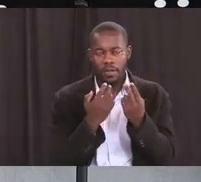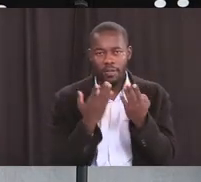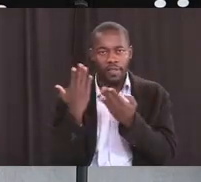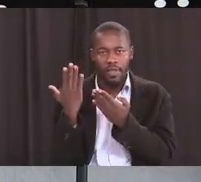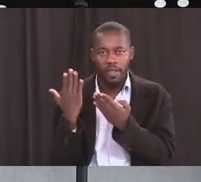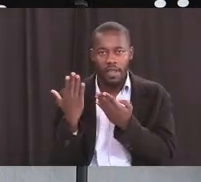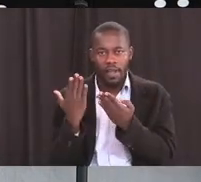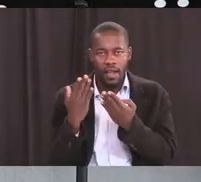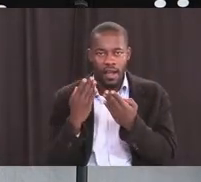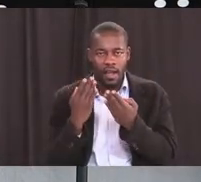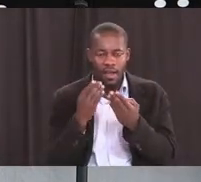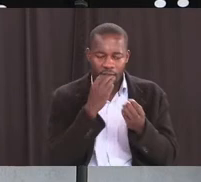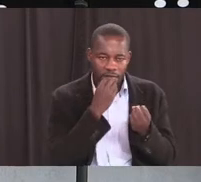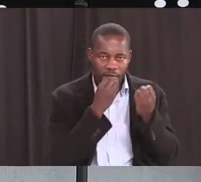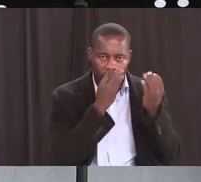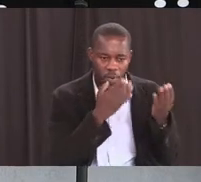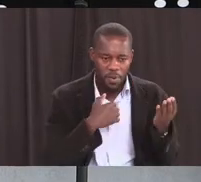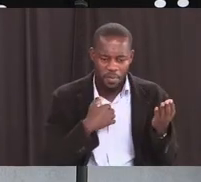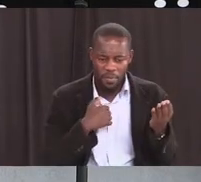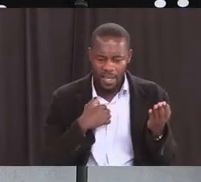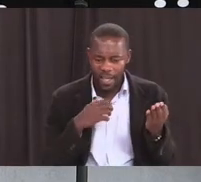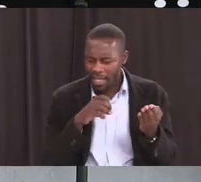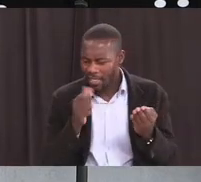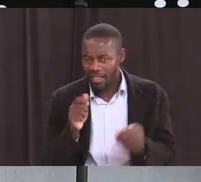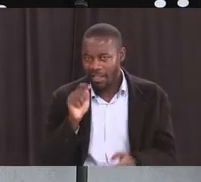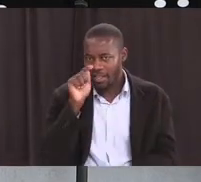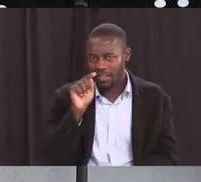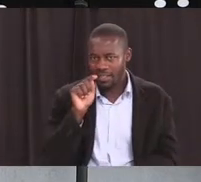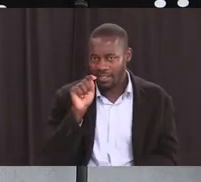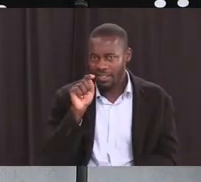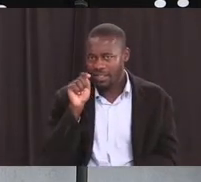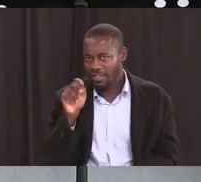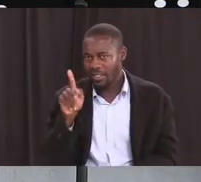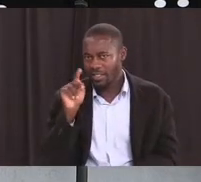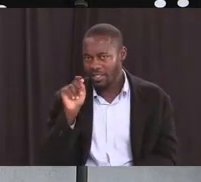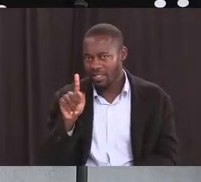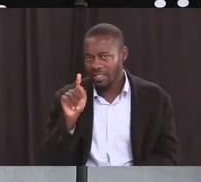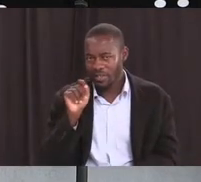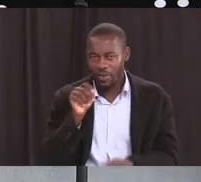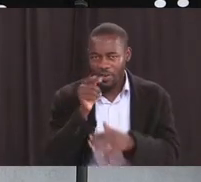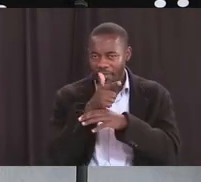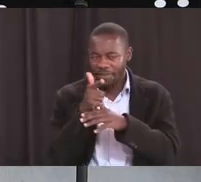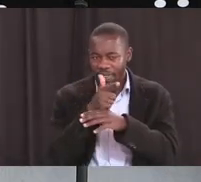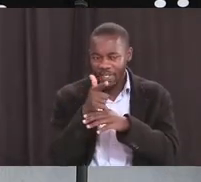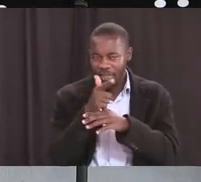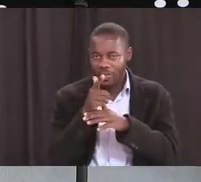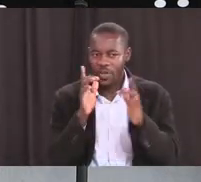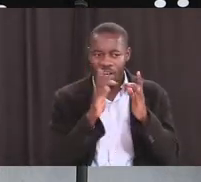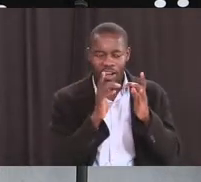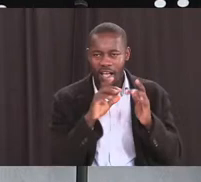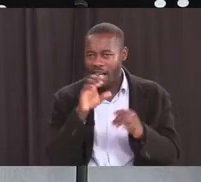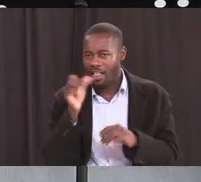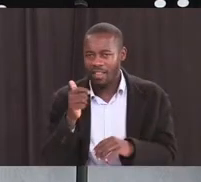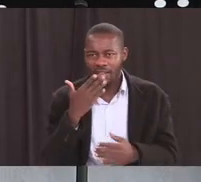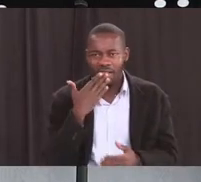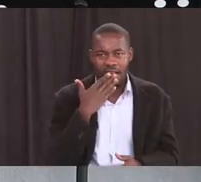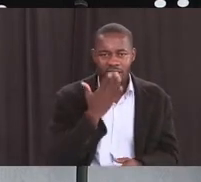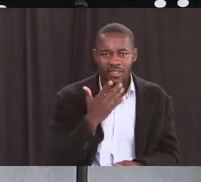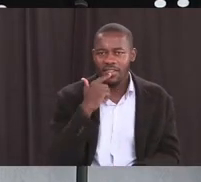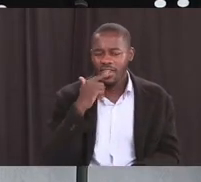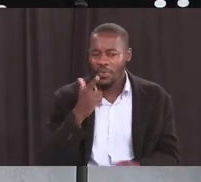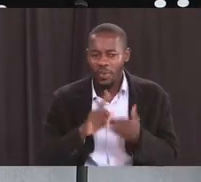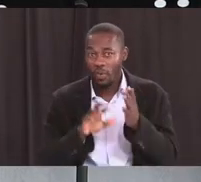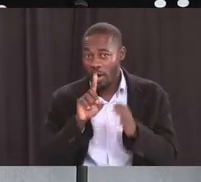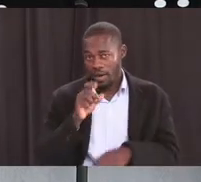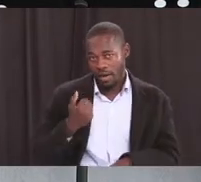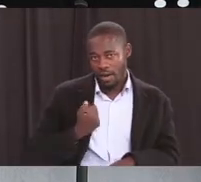me some of the TikTok videos he's put online. And some of the people were responding, and one lady